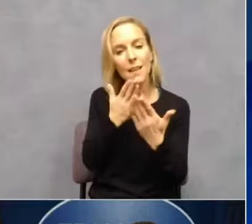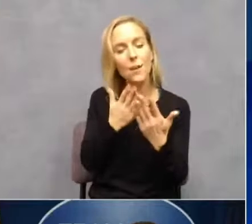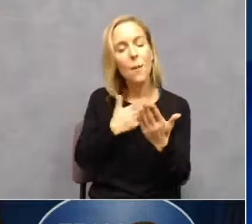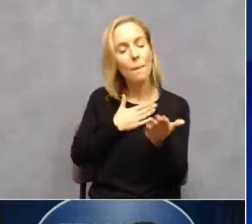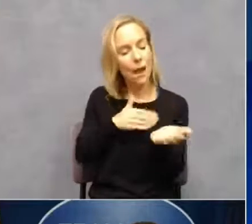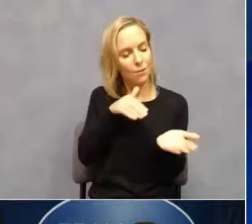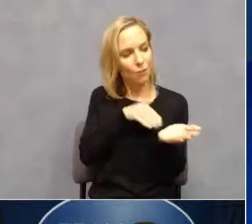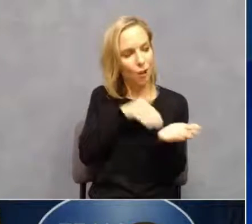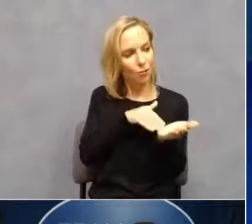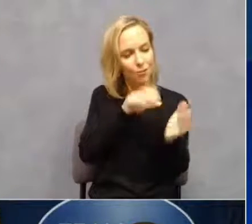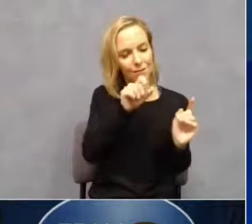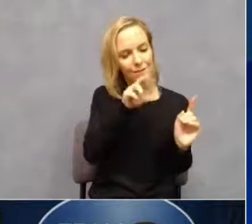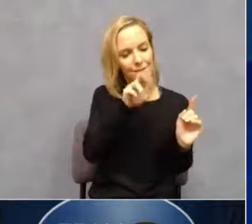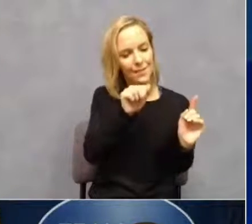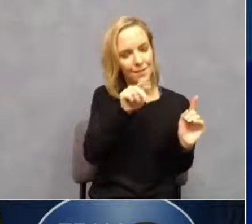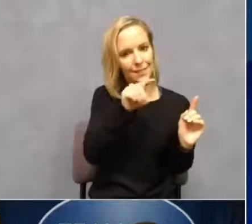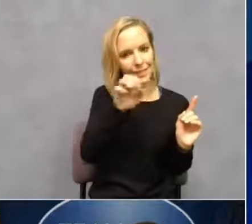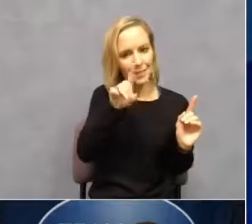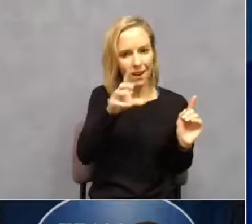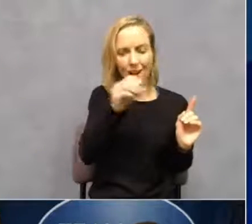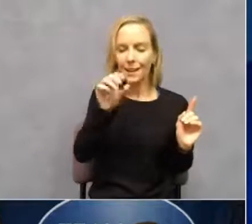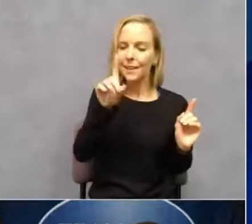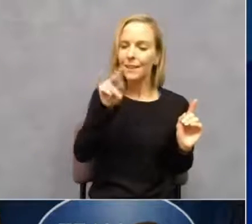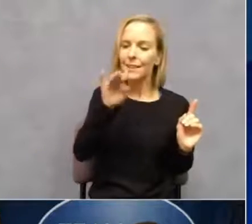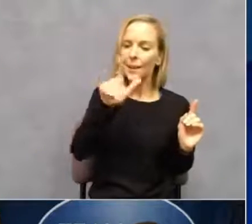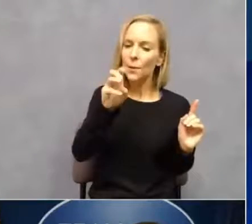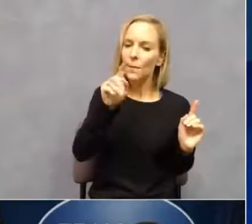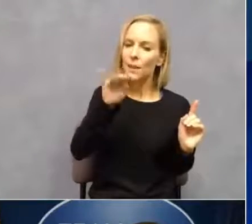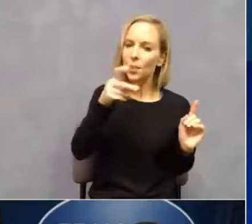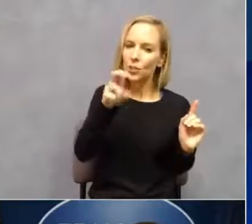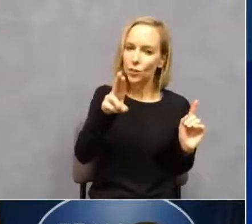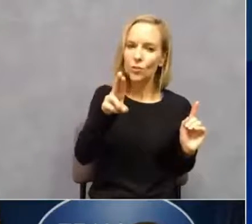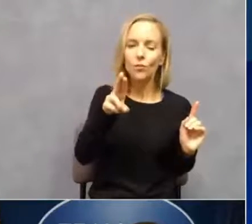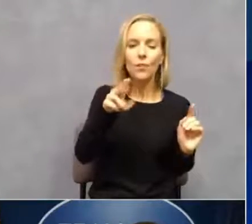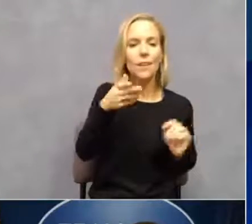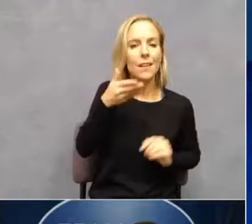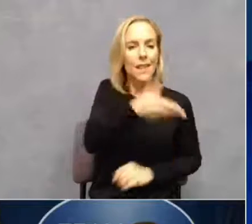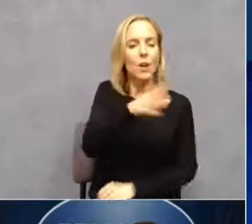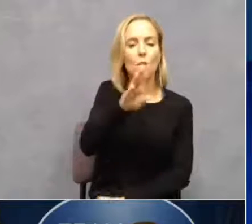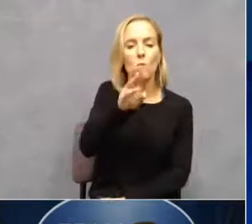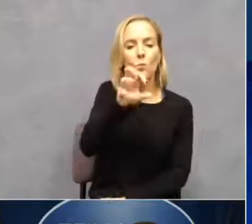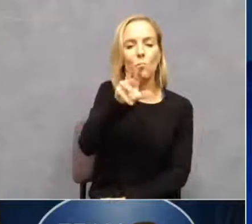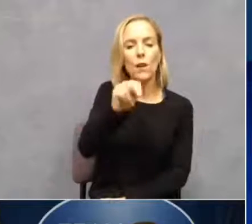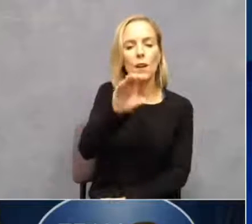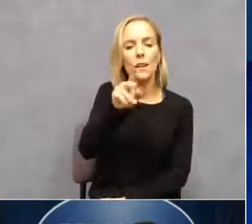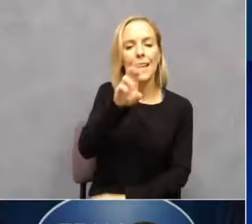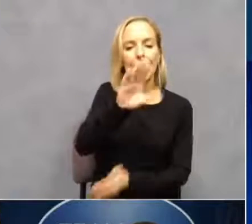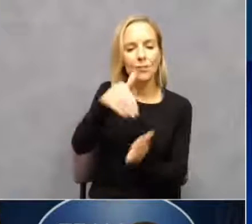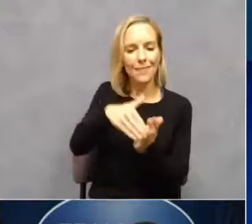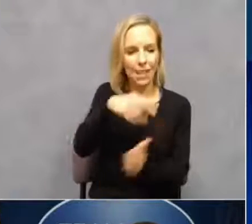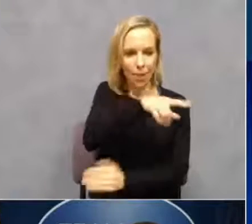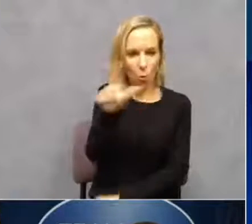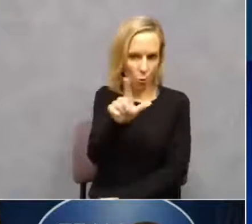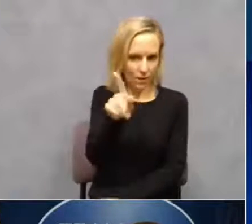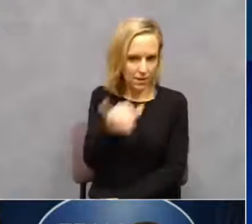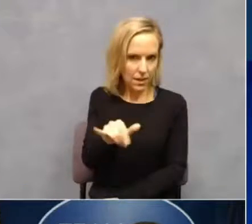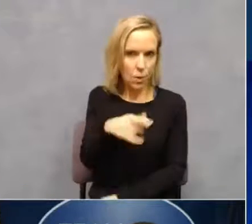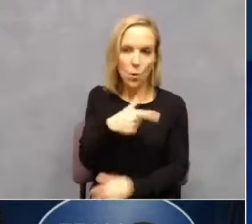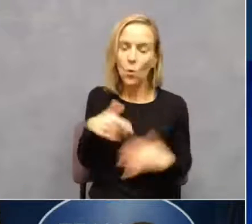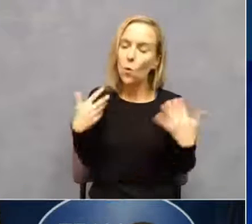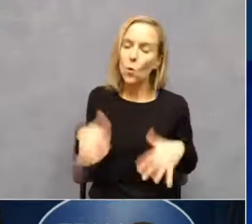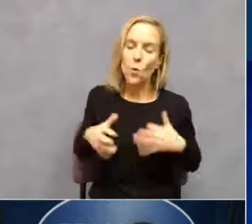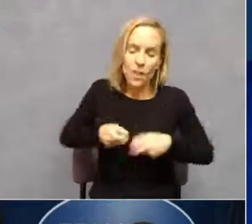Todd, and Daniel Metzinger with the Brown Cancer Center in Louisville, Kentucky, they took fabulous care of